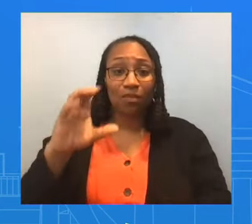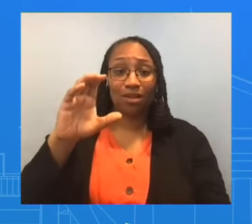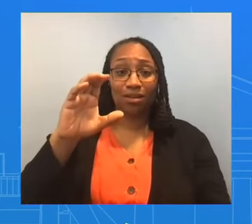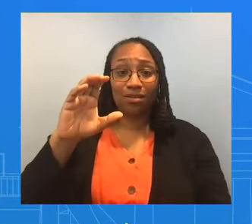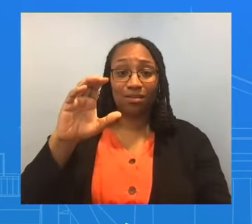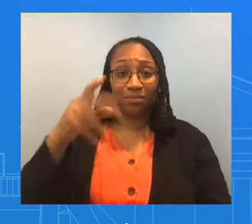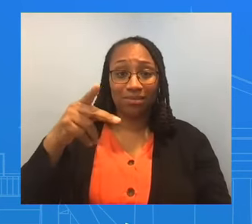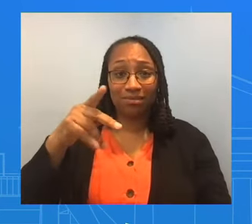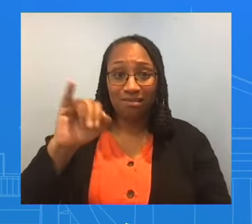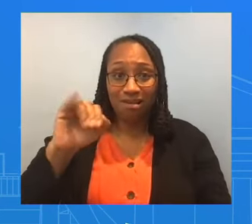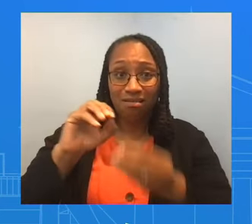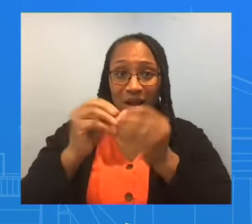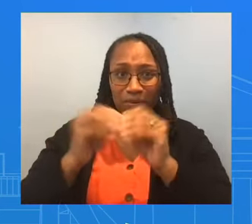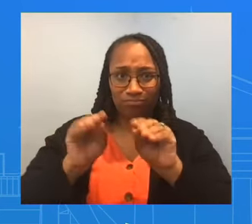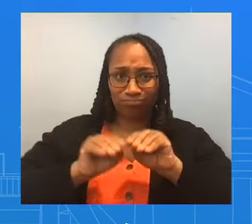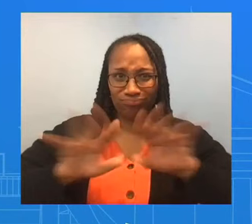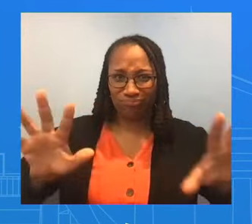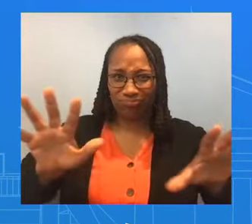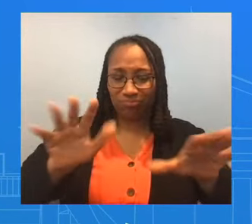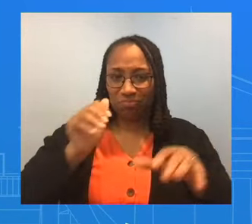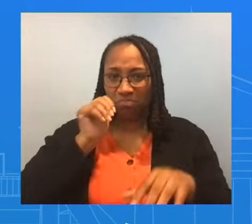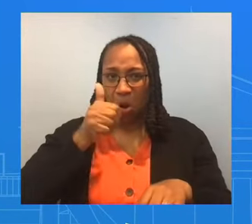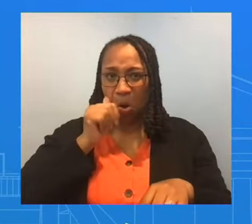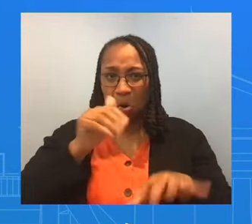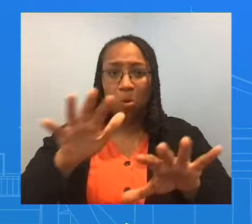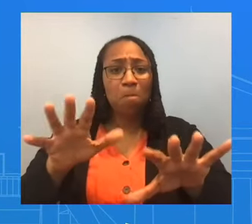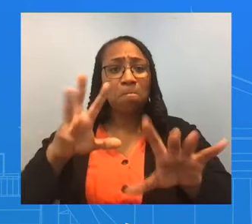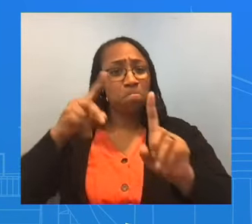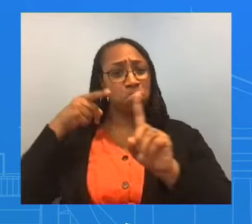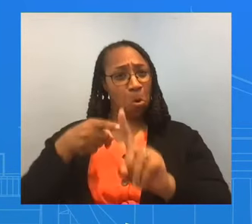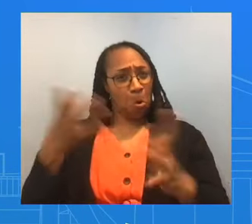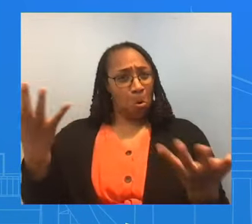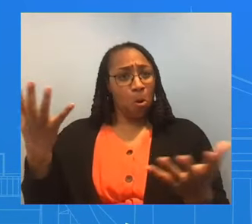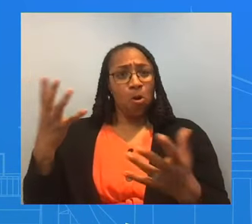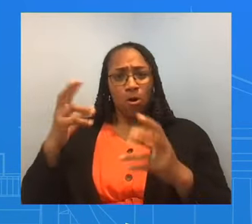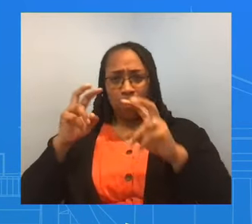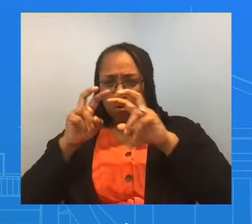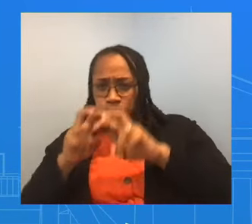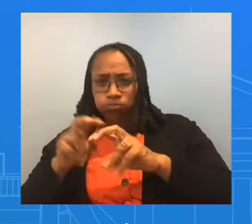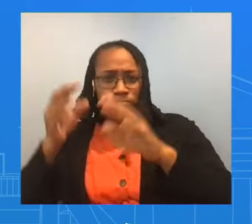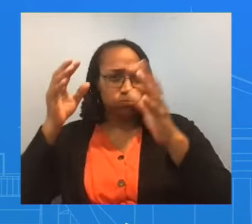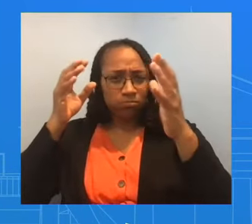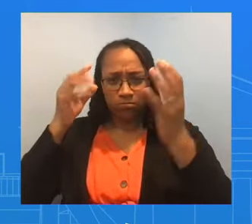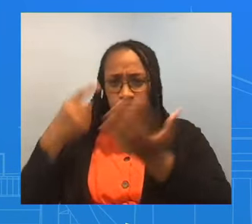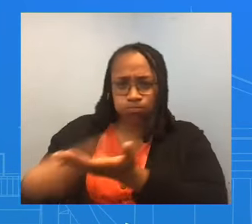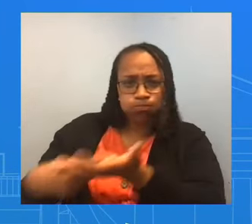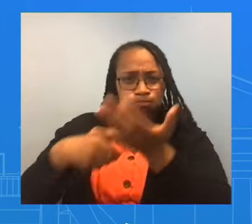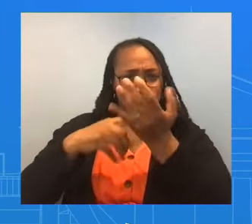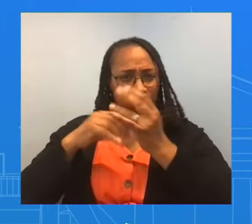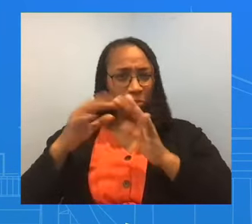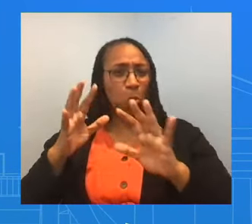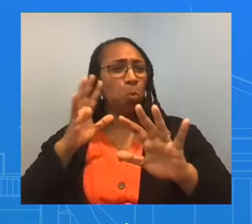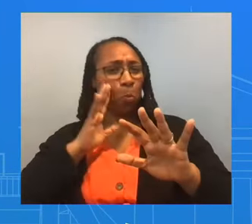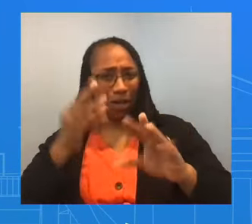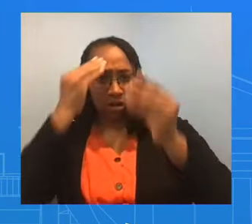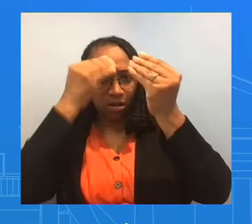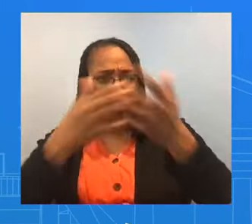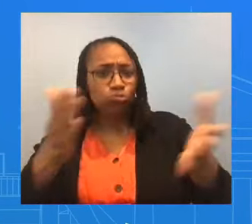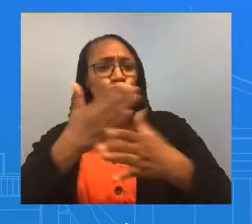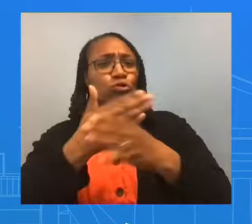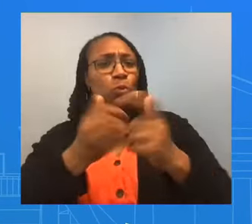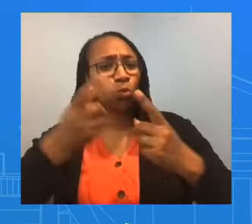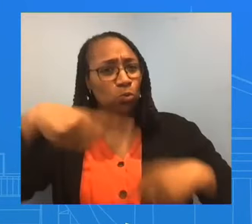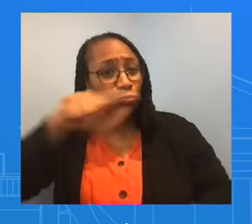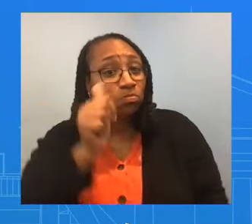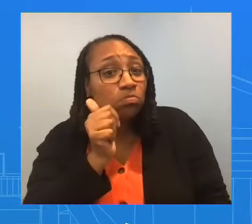will look into it, will go into the data, and certainly we'll have more to share tomorrow. And I just wanted to ask about your topic. I